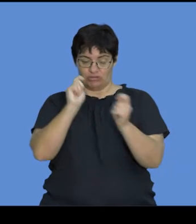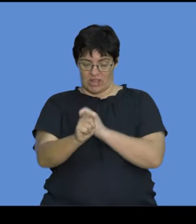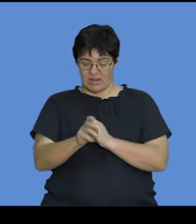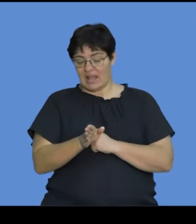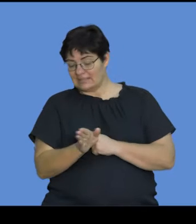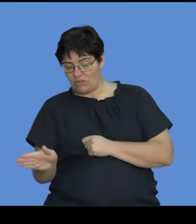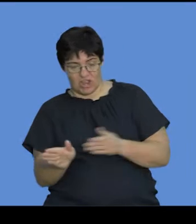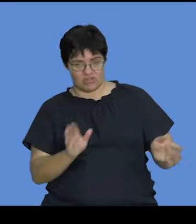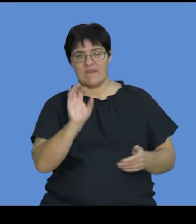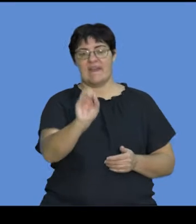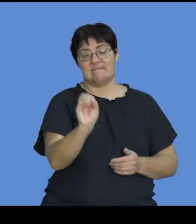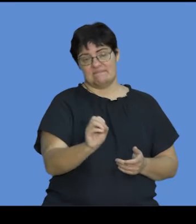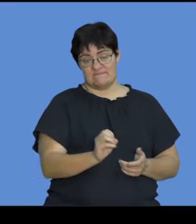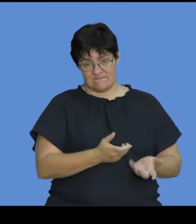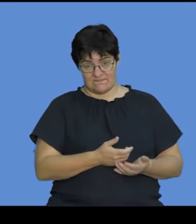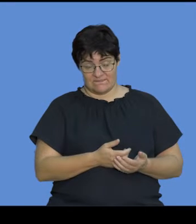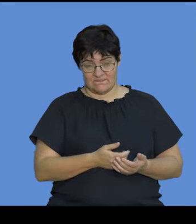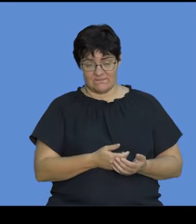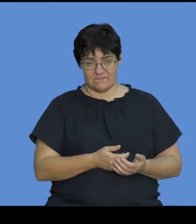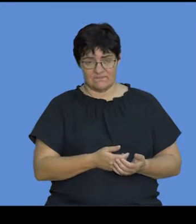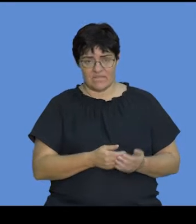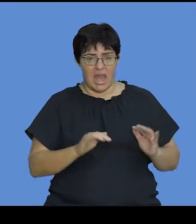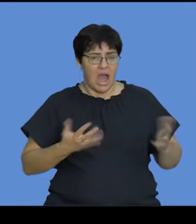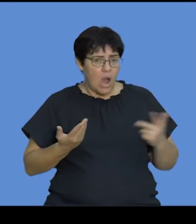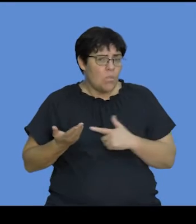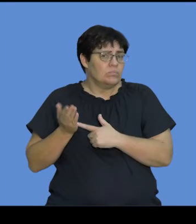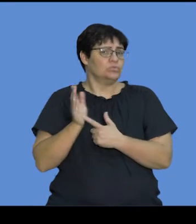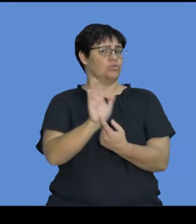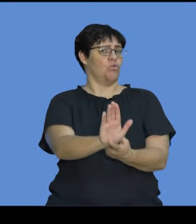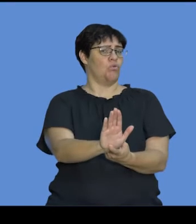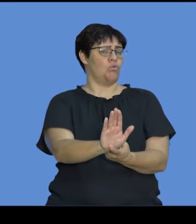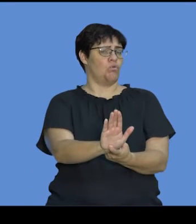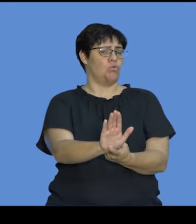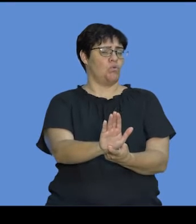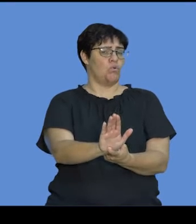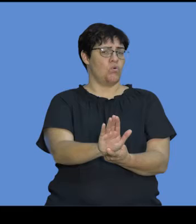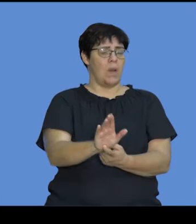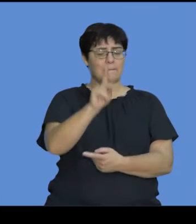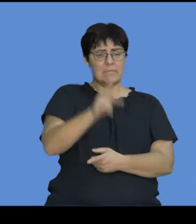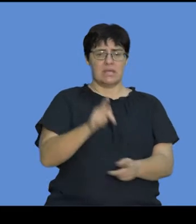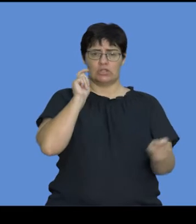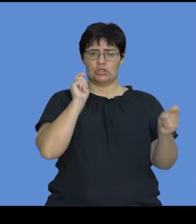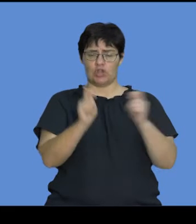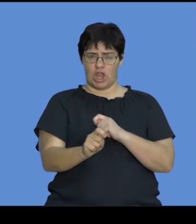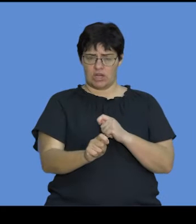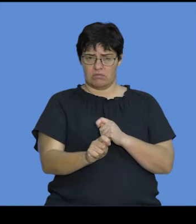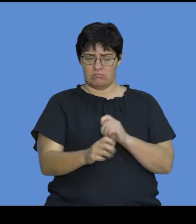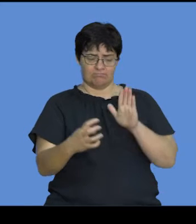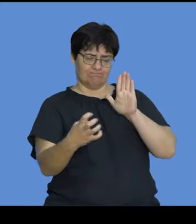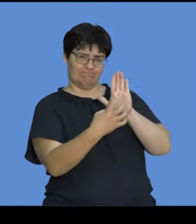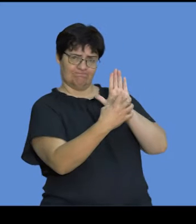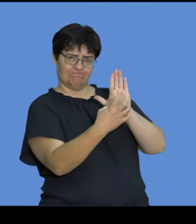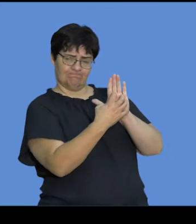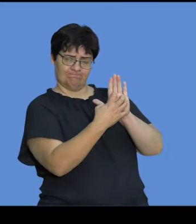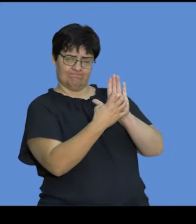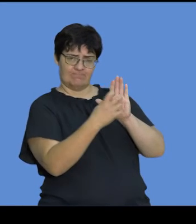you know. So, how do we show change in momentum in a vector diagram?